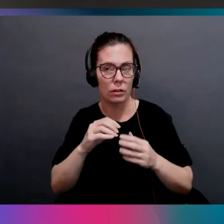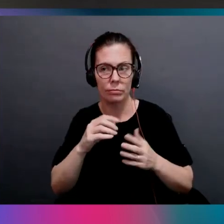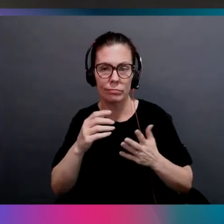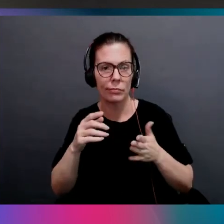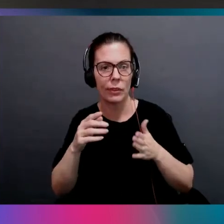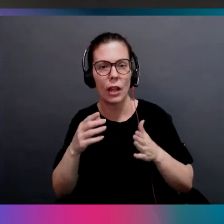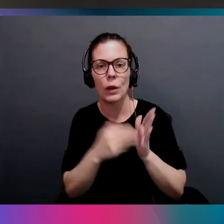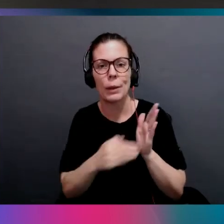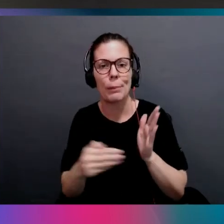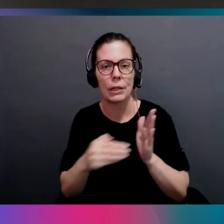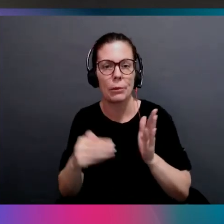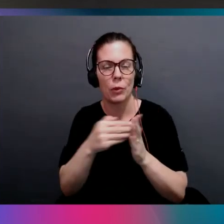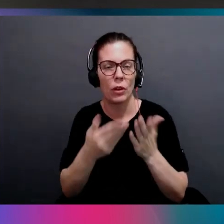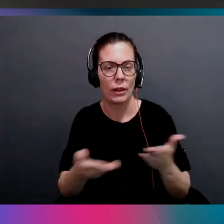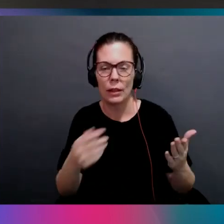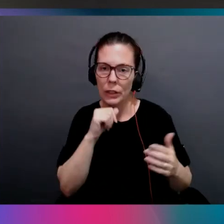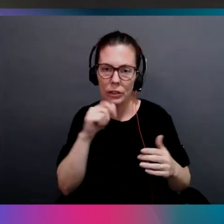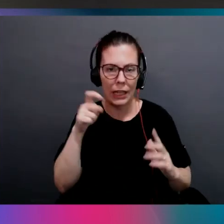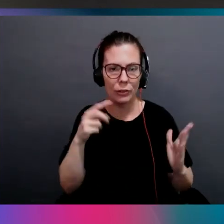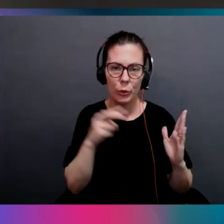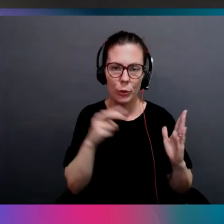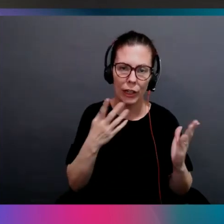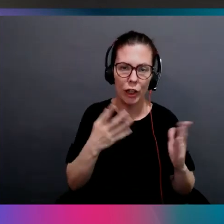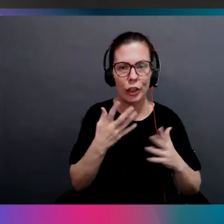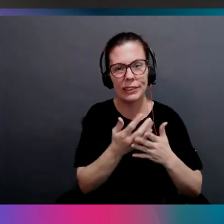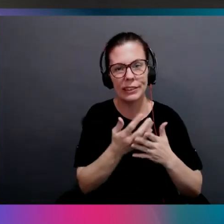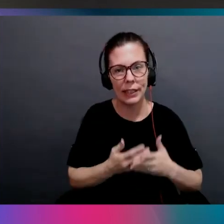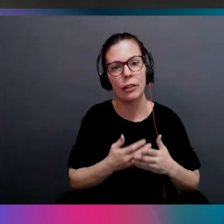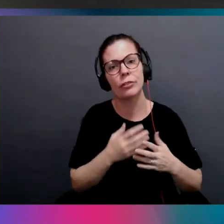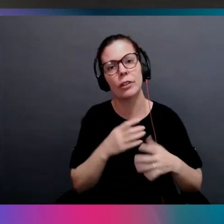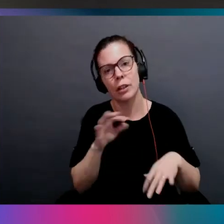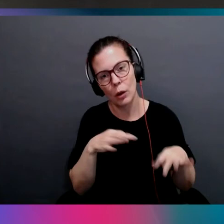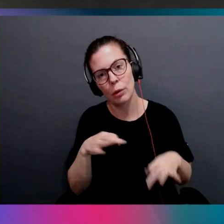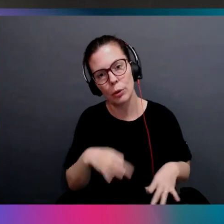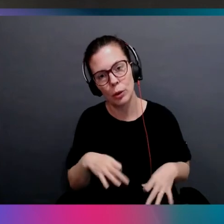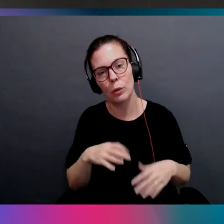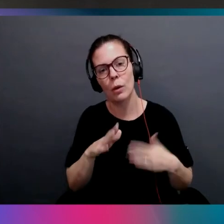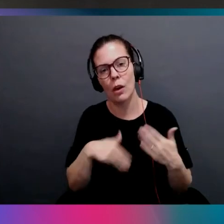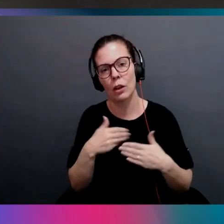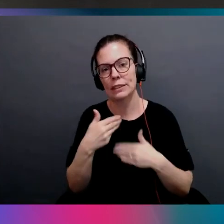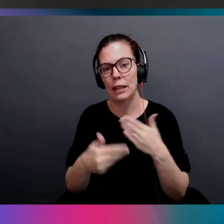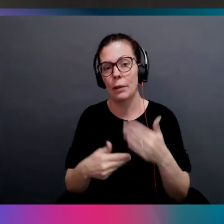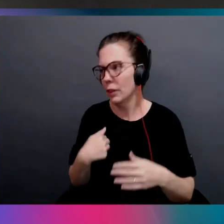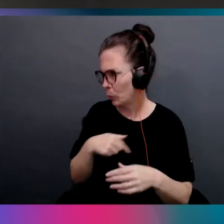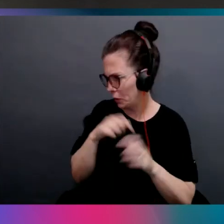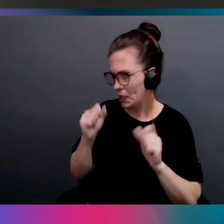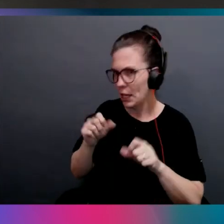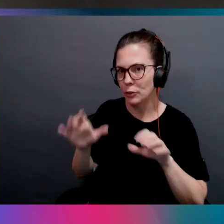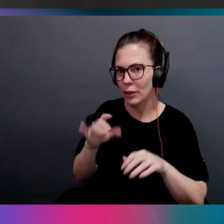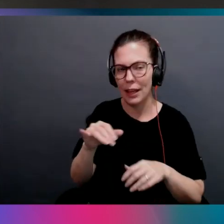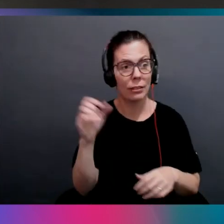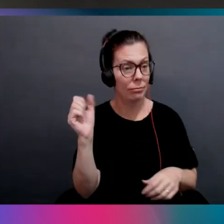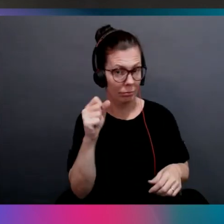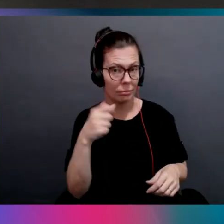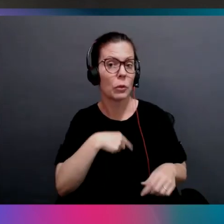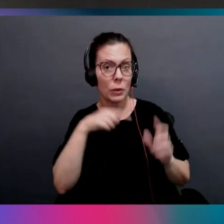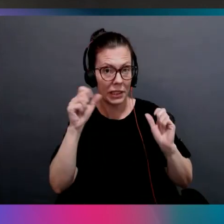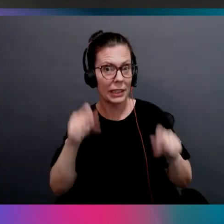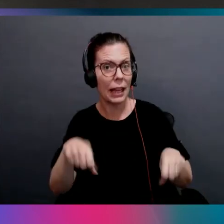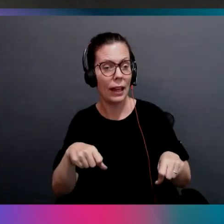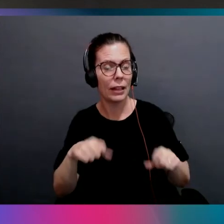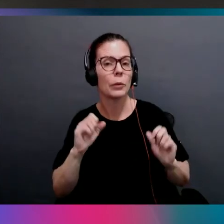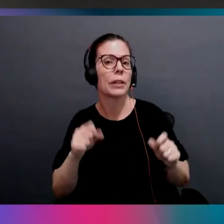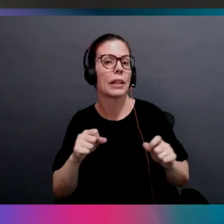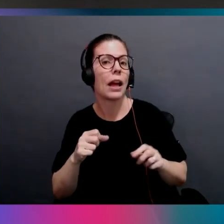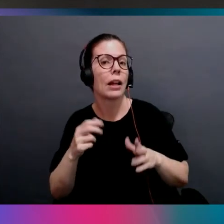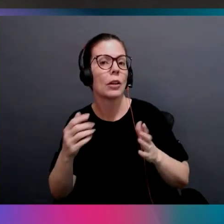repeatable thing where I didn't have to come here and sit here, walk and go through each of these different steps? We can do that? We can do that. Okay. And we can do that with something